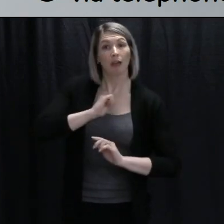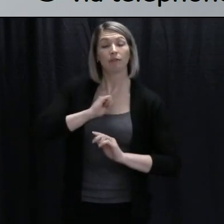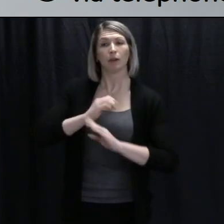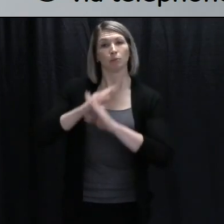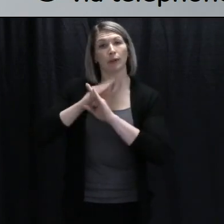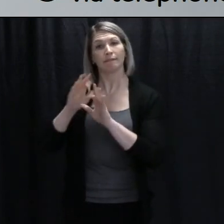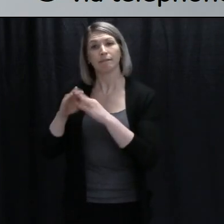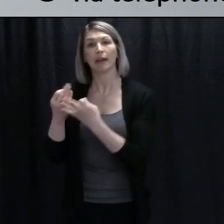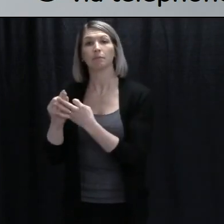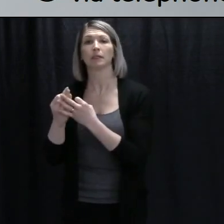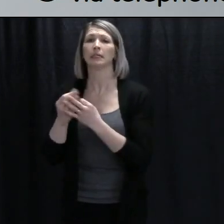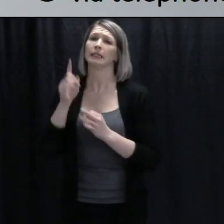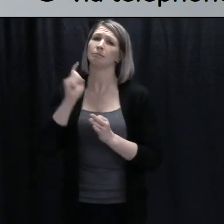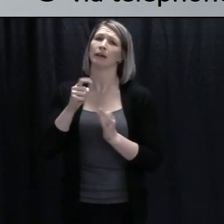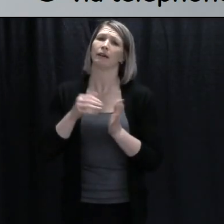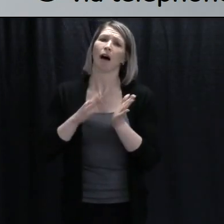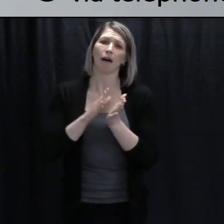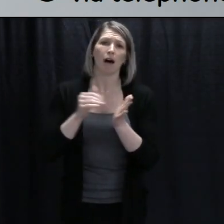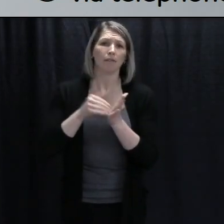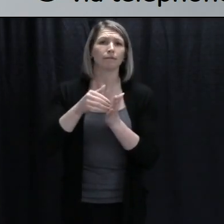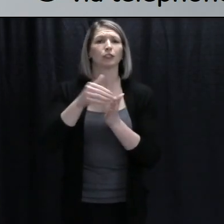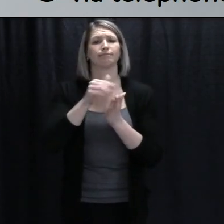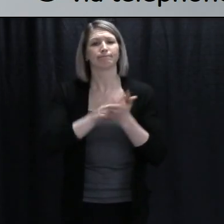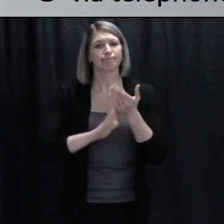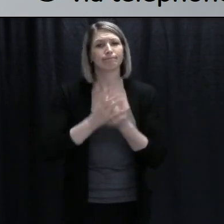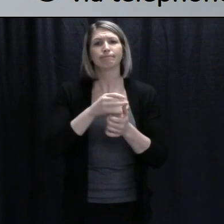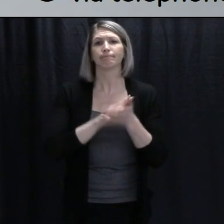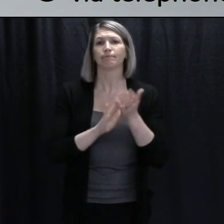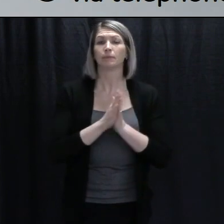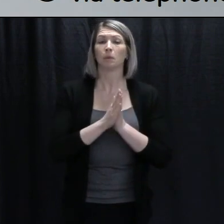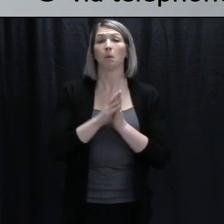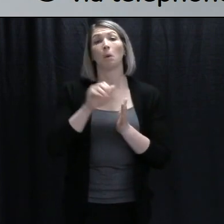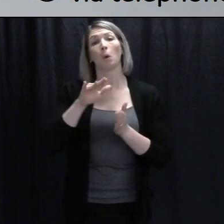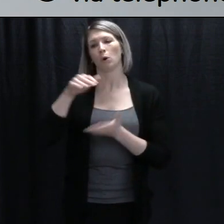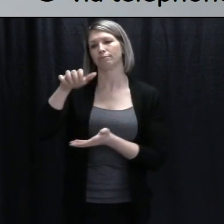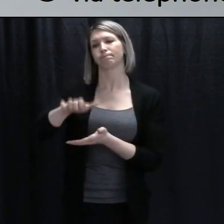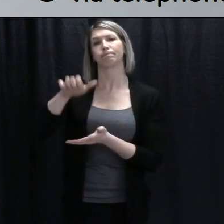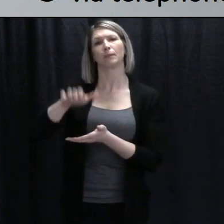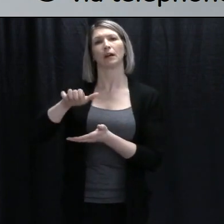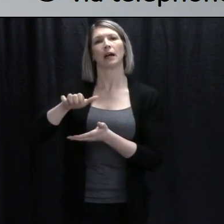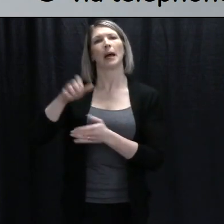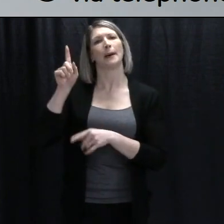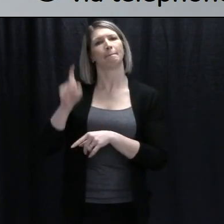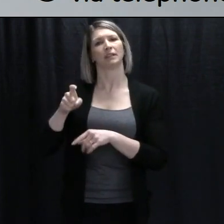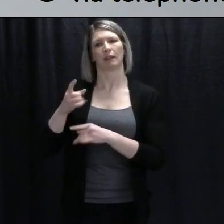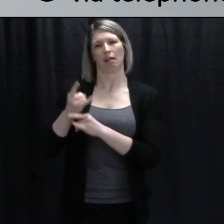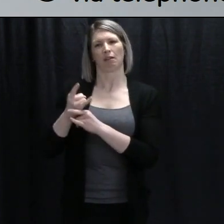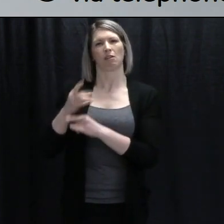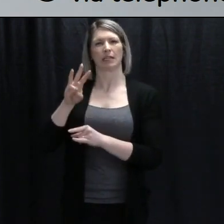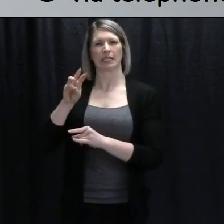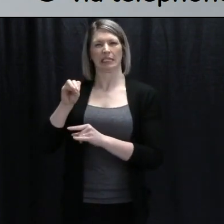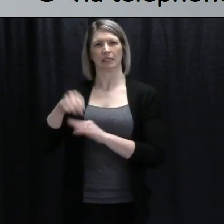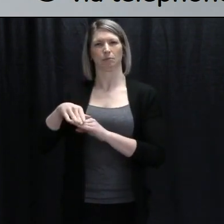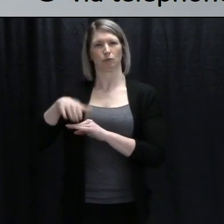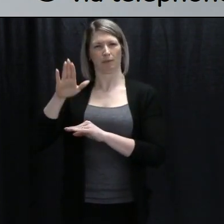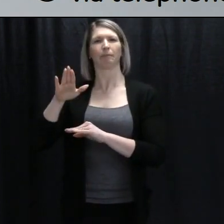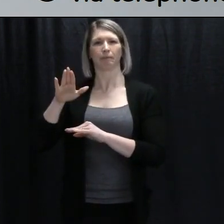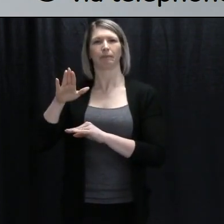hands frequently with soap and water or use a hand sanitizer with at least 60% alcohol. Avoid touching your